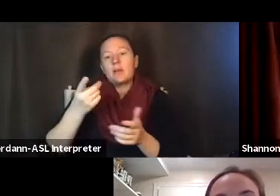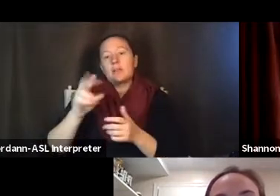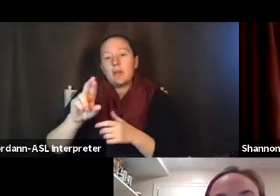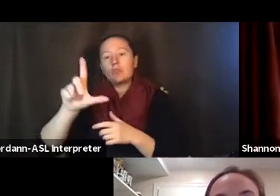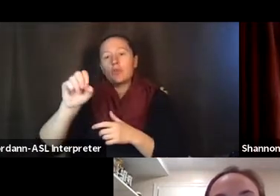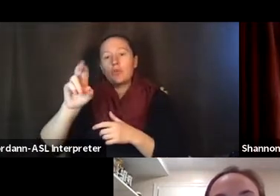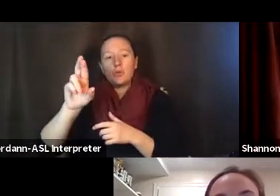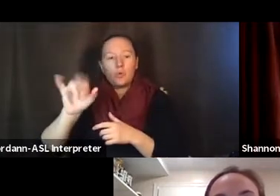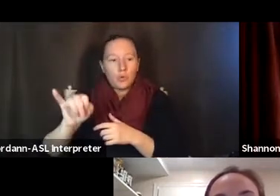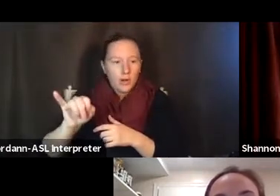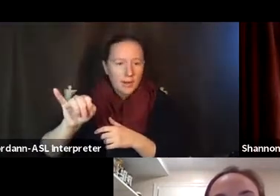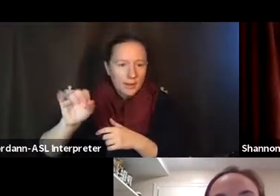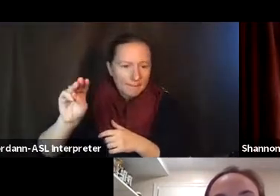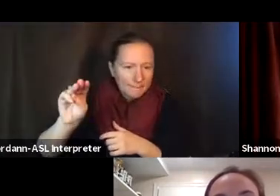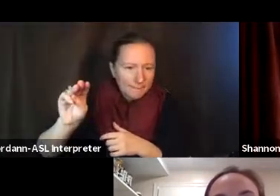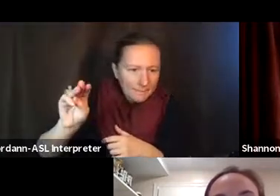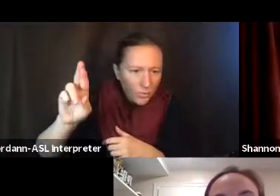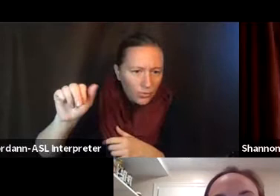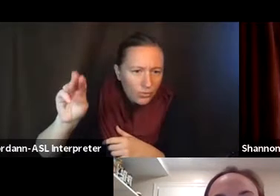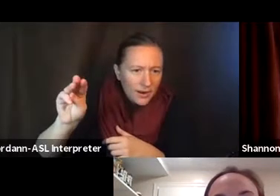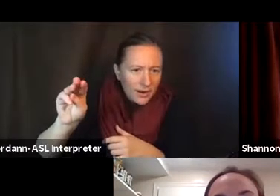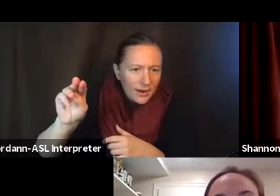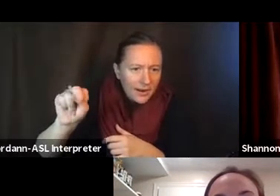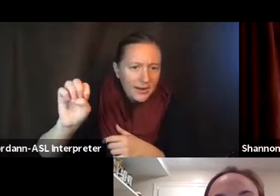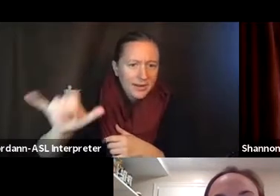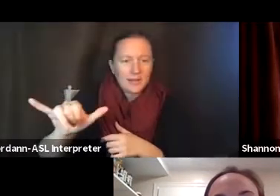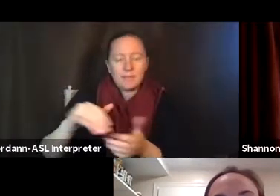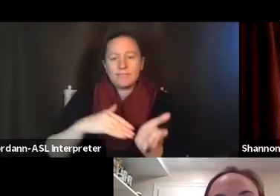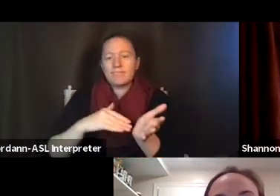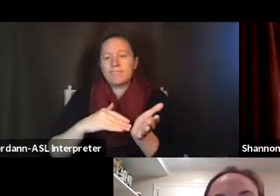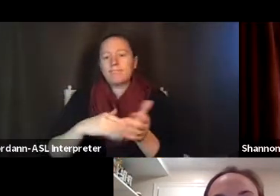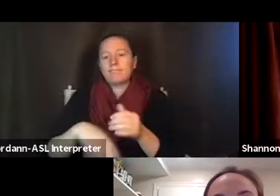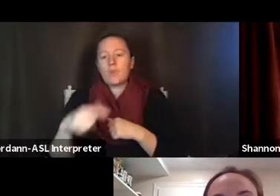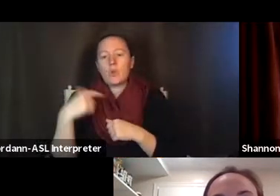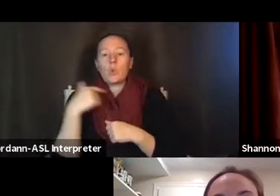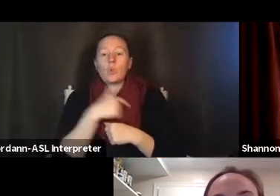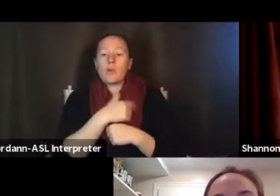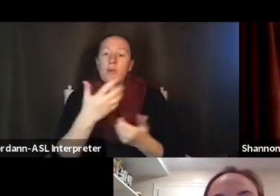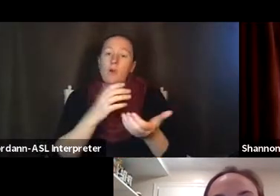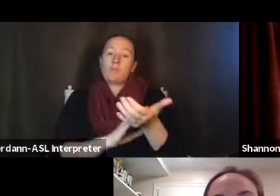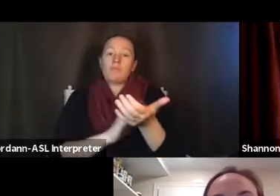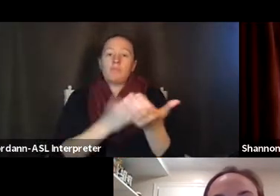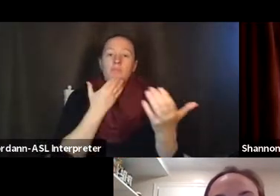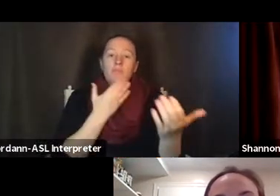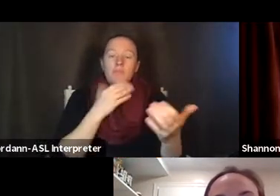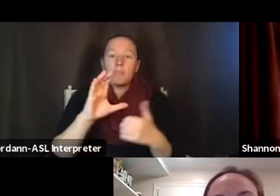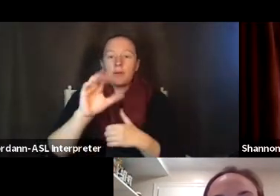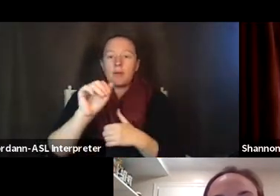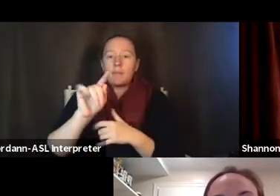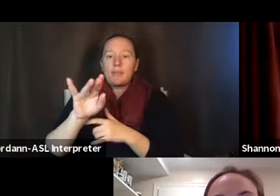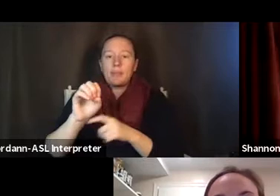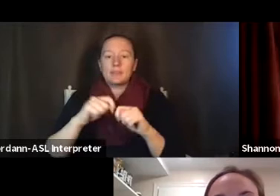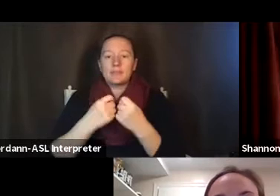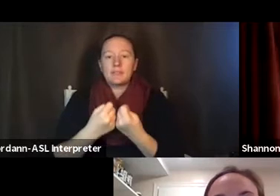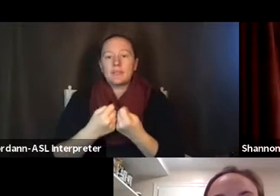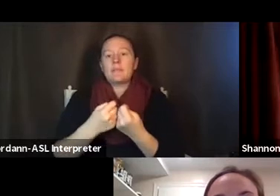know. And then we want to really give a shout out to Camille's team, and in particular, Chris